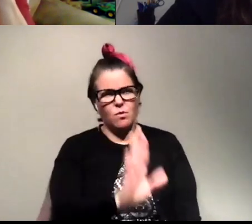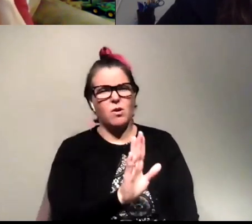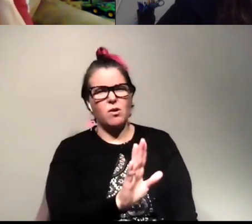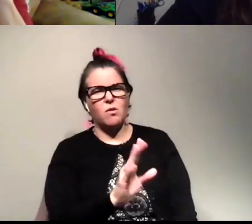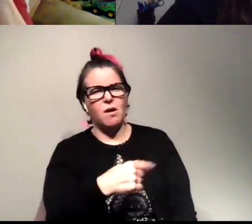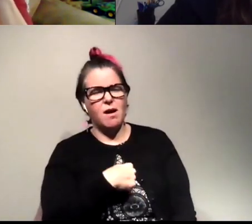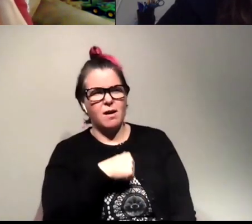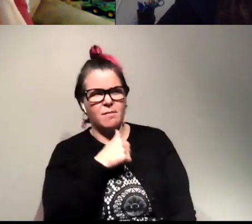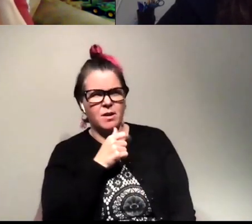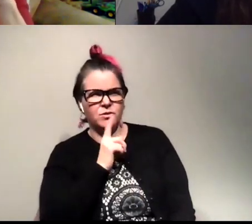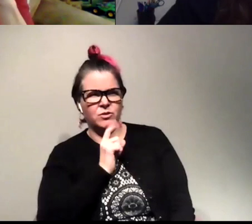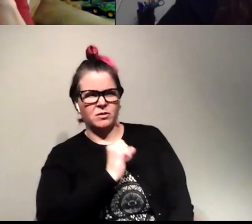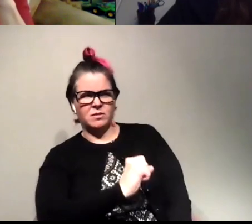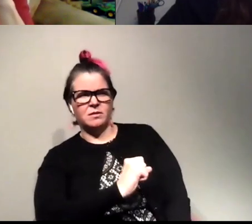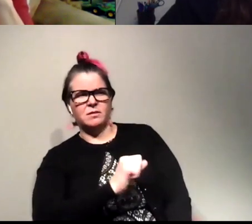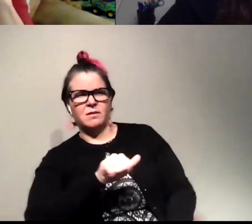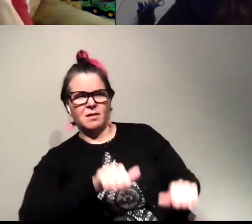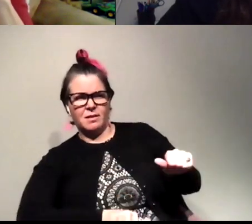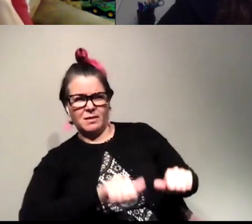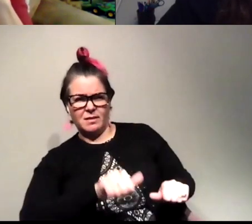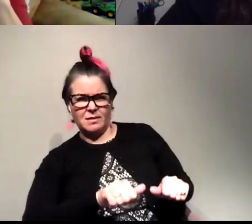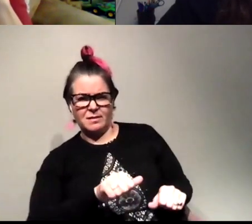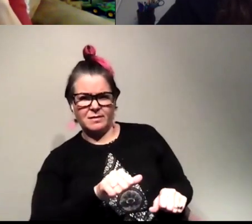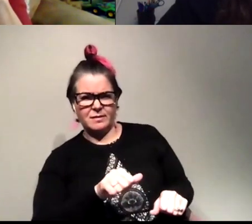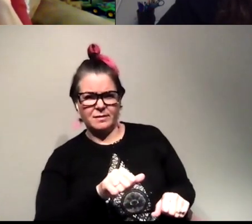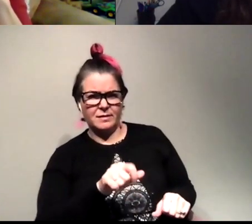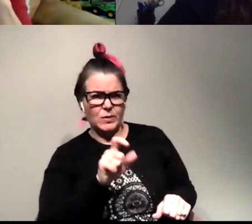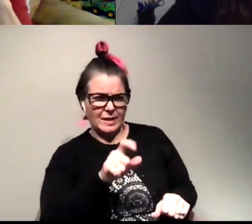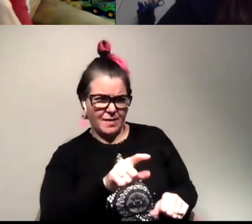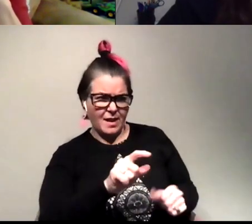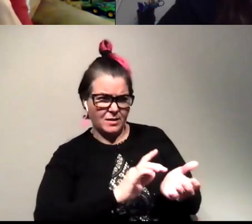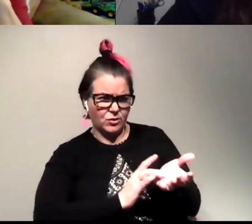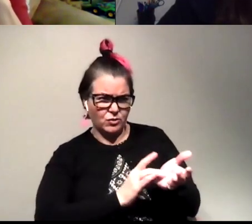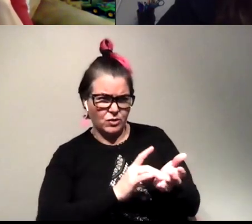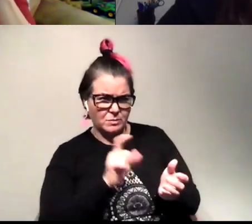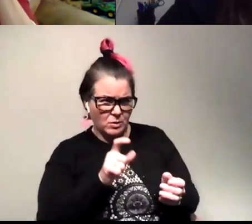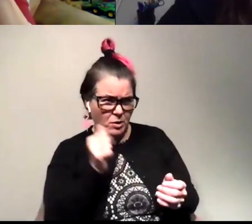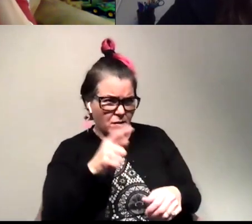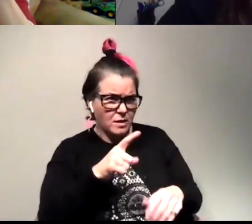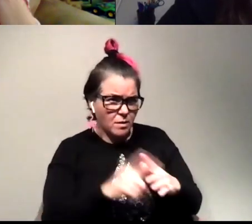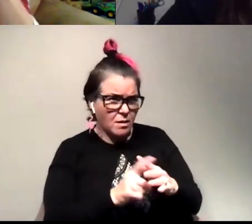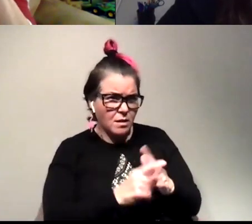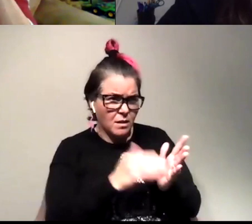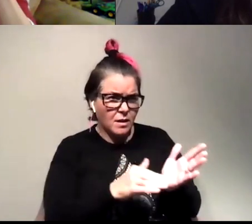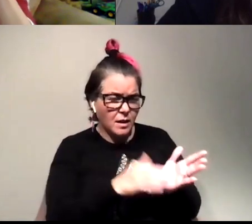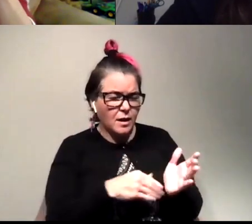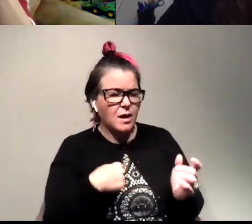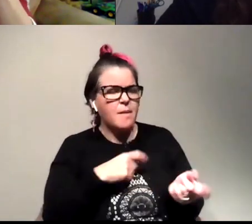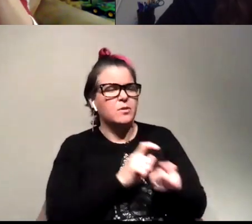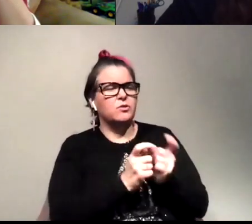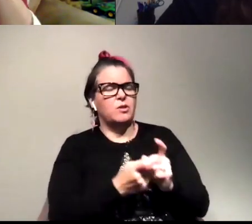not really sure that all this drug is supposed to be here all the time. So I'm going to